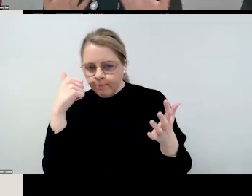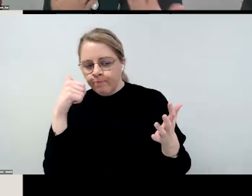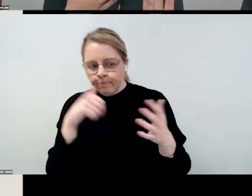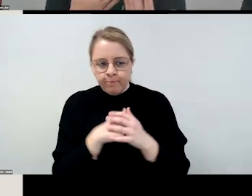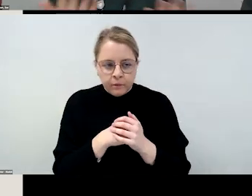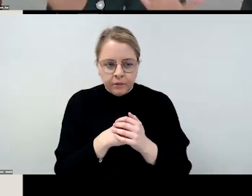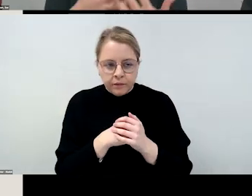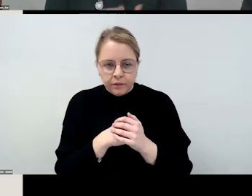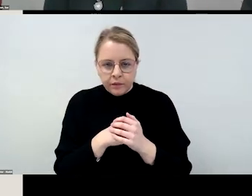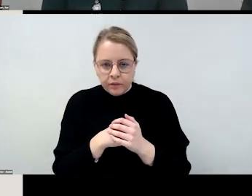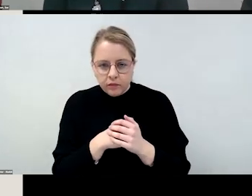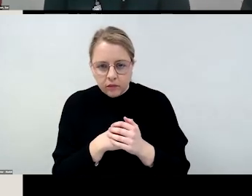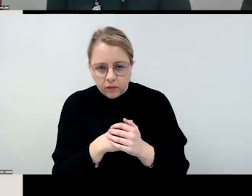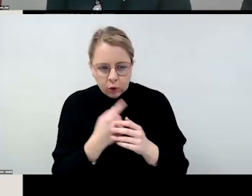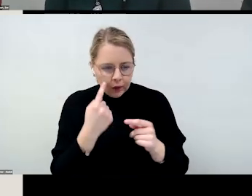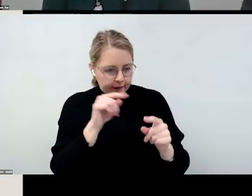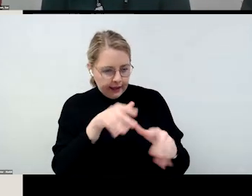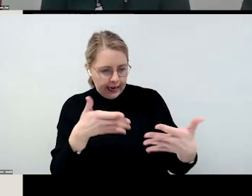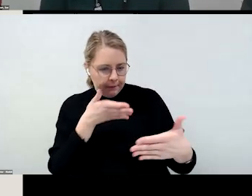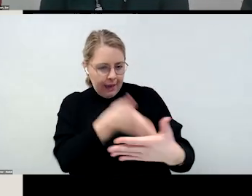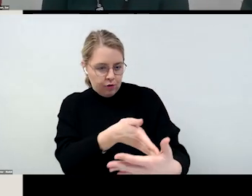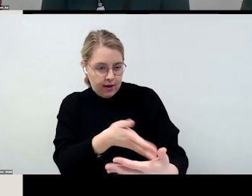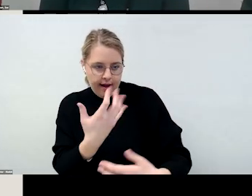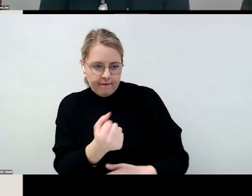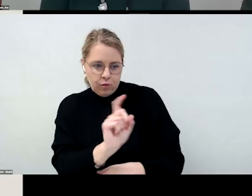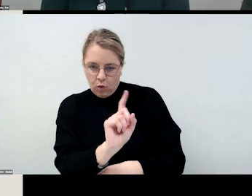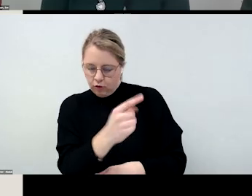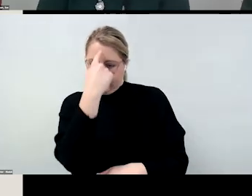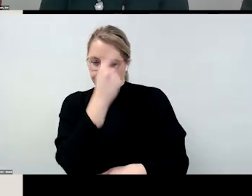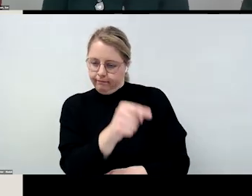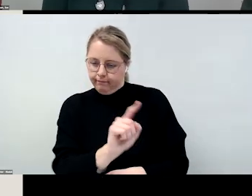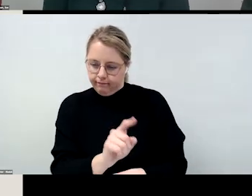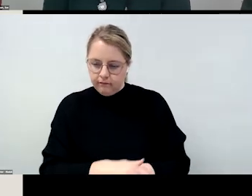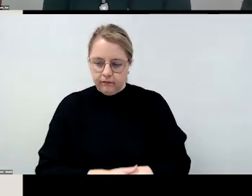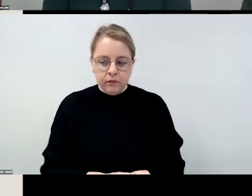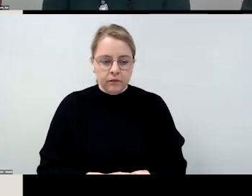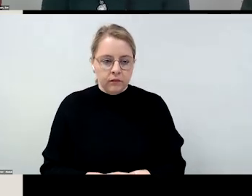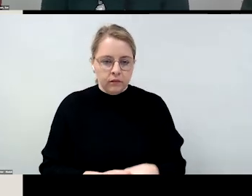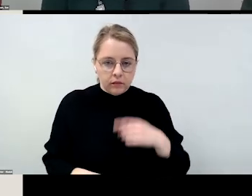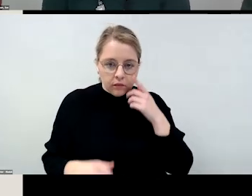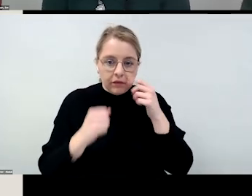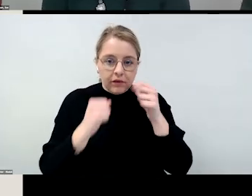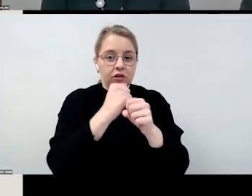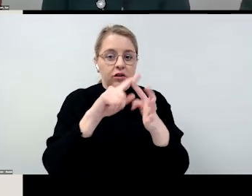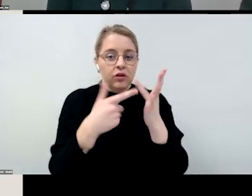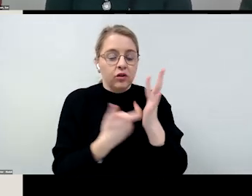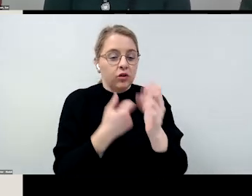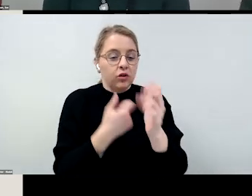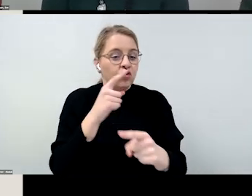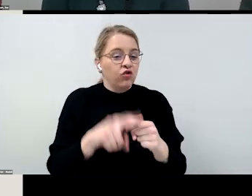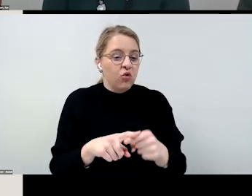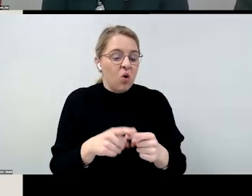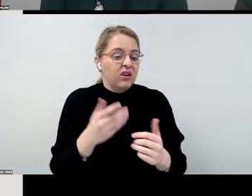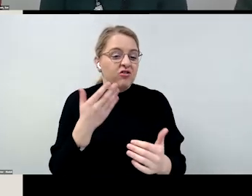any barriers to healthcare that stick out to you at this point in George's journey. So George has never had the opportunity to access easy